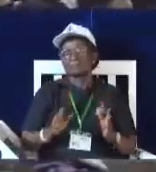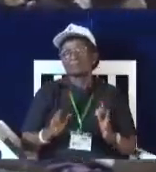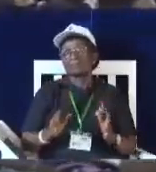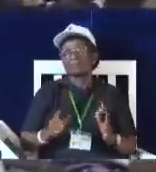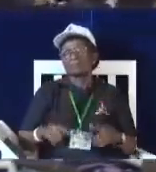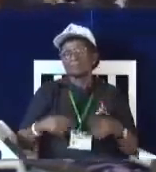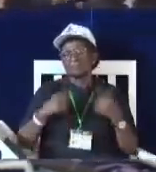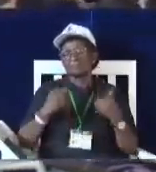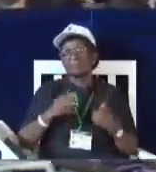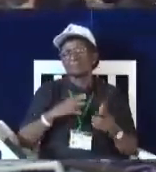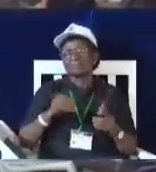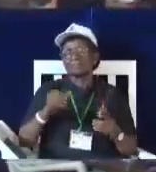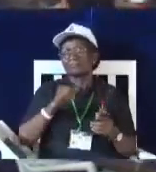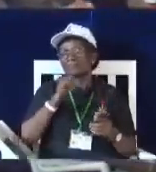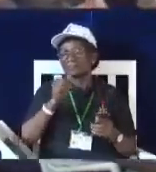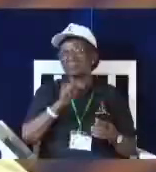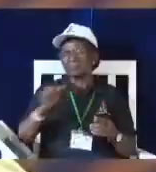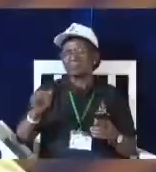And of